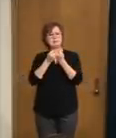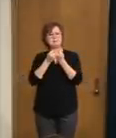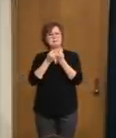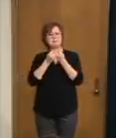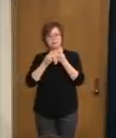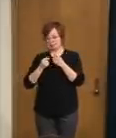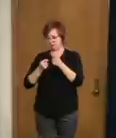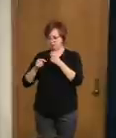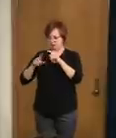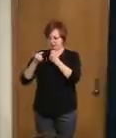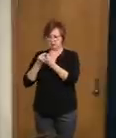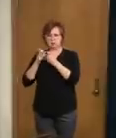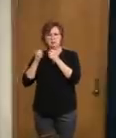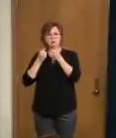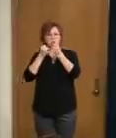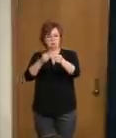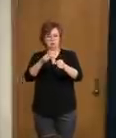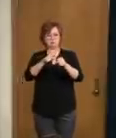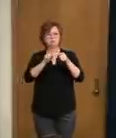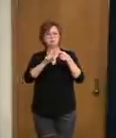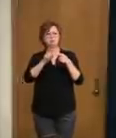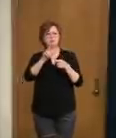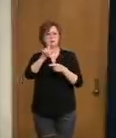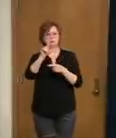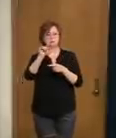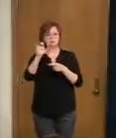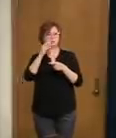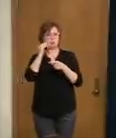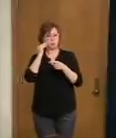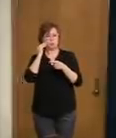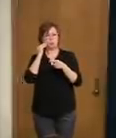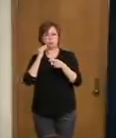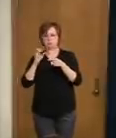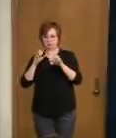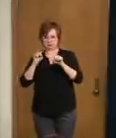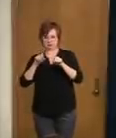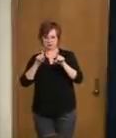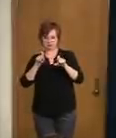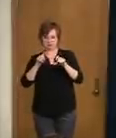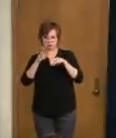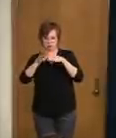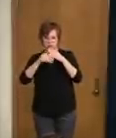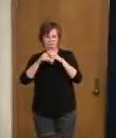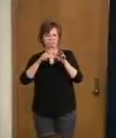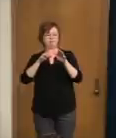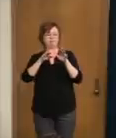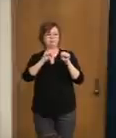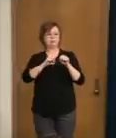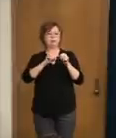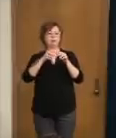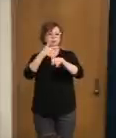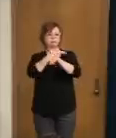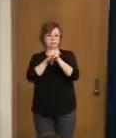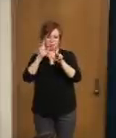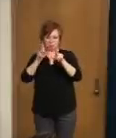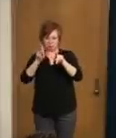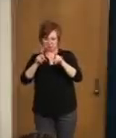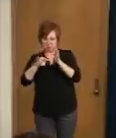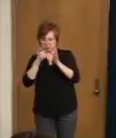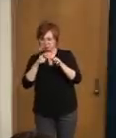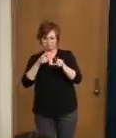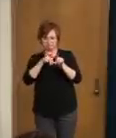long-term care centers or personal care homes. Locally, we are testing different delivery methods in order to